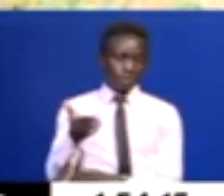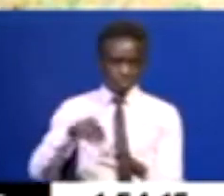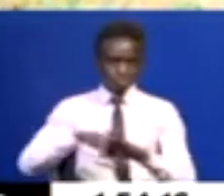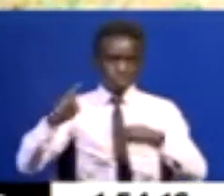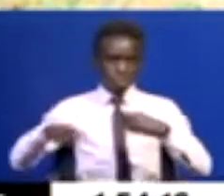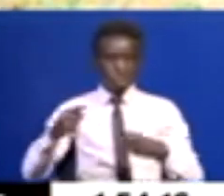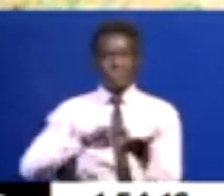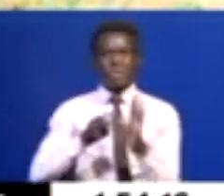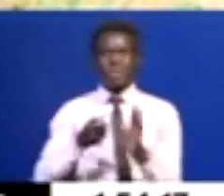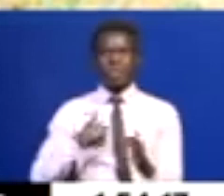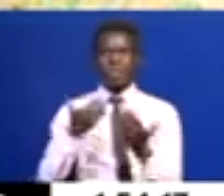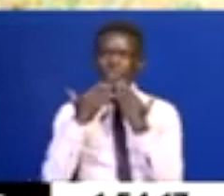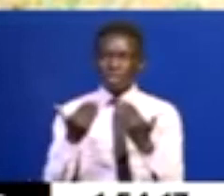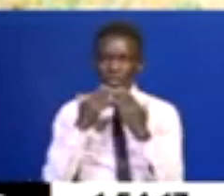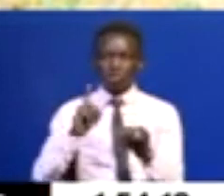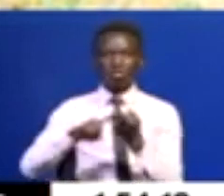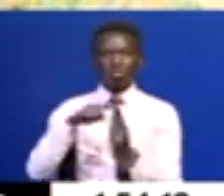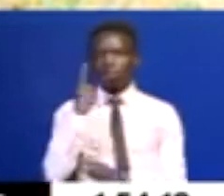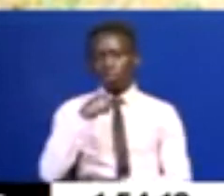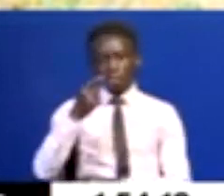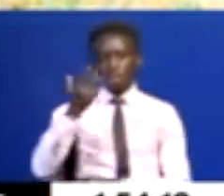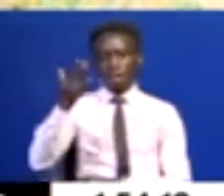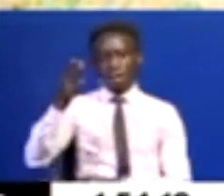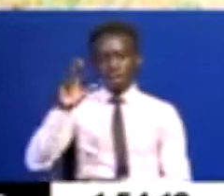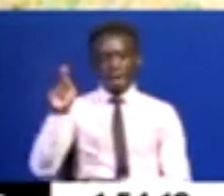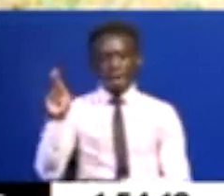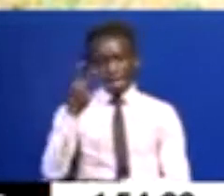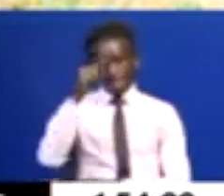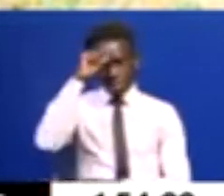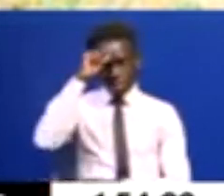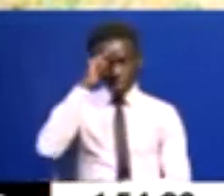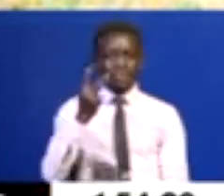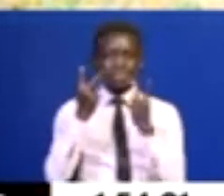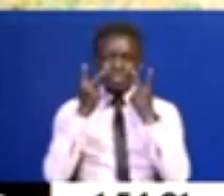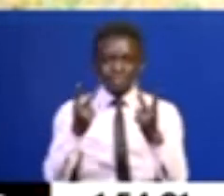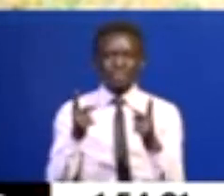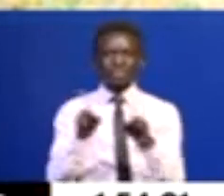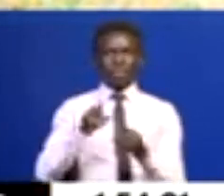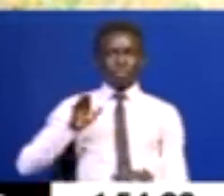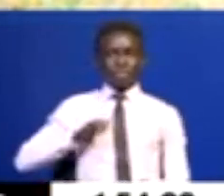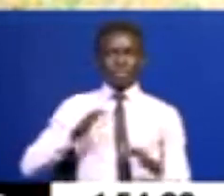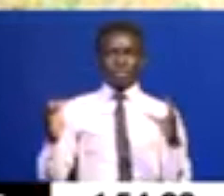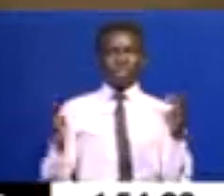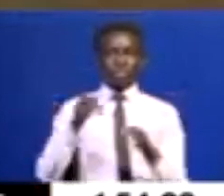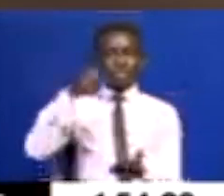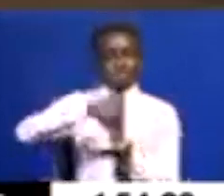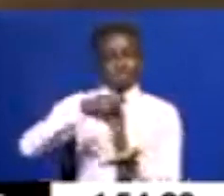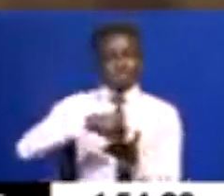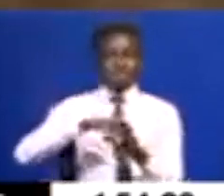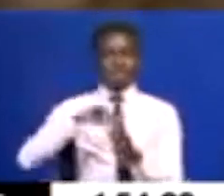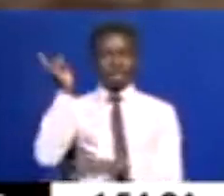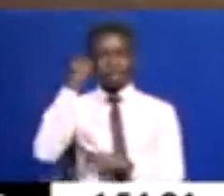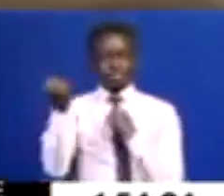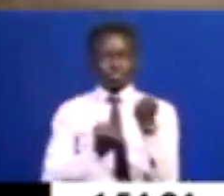zangu za dhati kwa serikali yetu ya Kenya kwa kuonelea kwamba wanawake pia wanafaa kuhusishwa kwenye mashindano haya ya mbio za magari. This